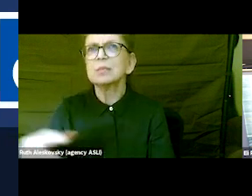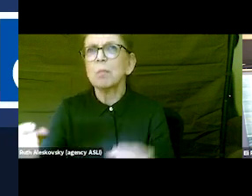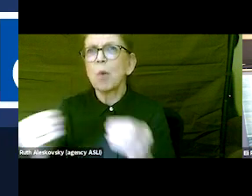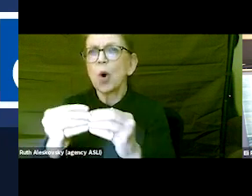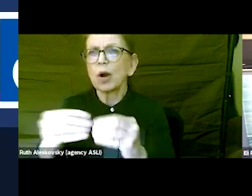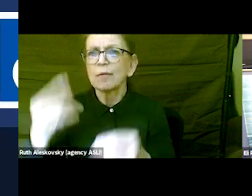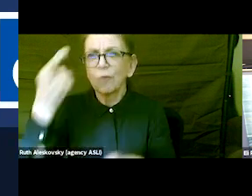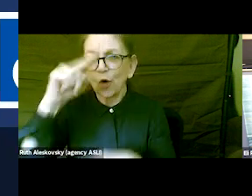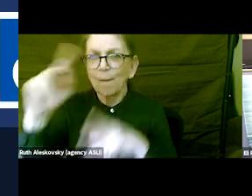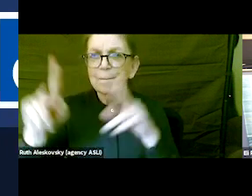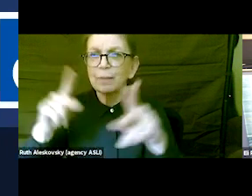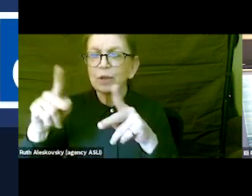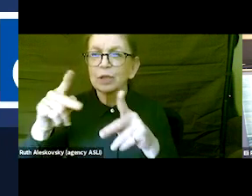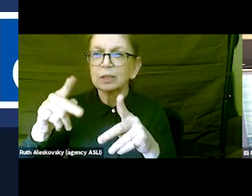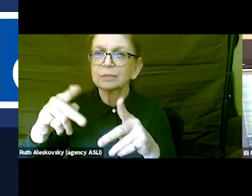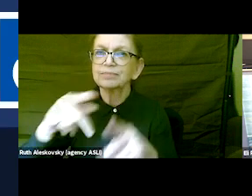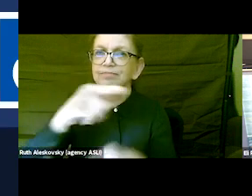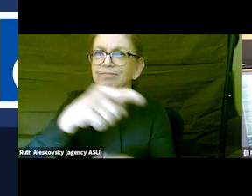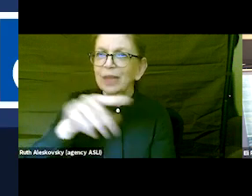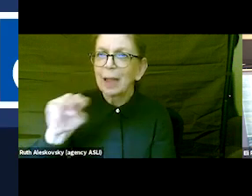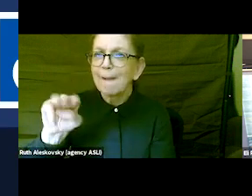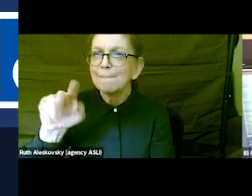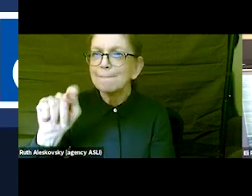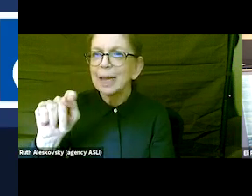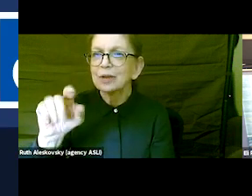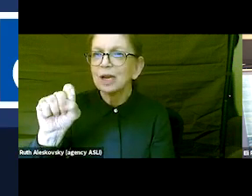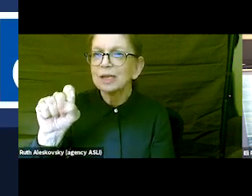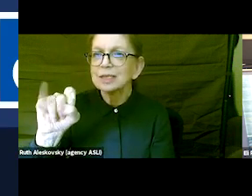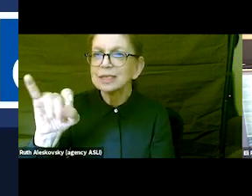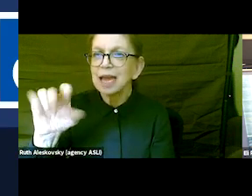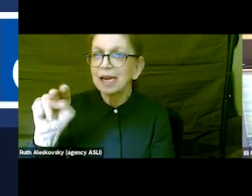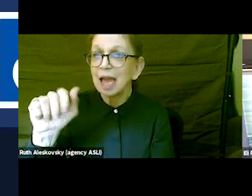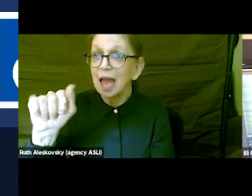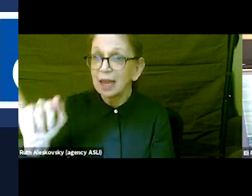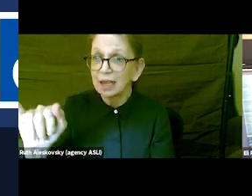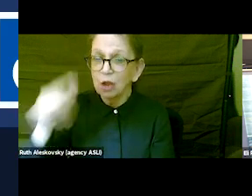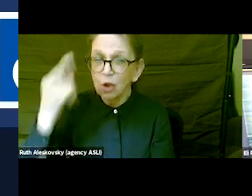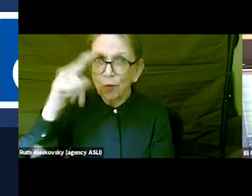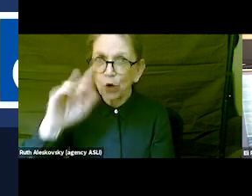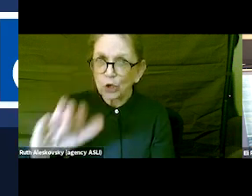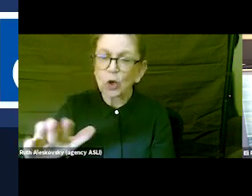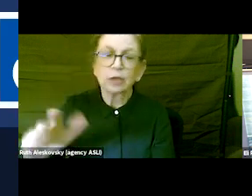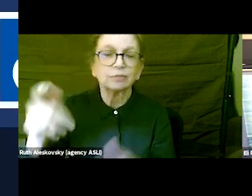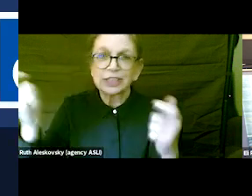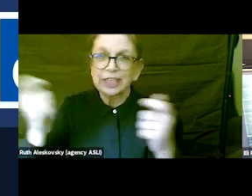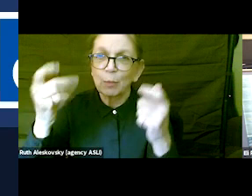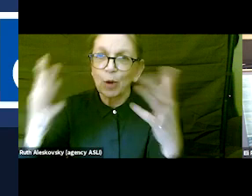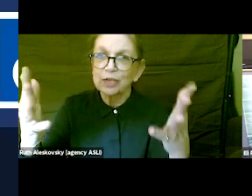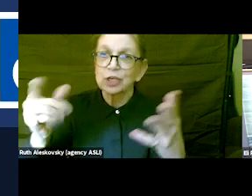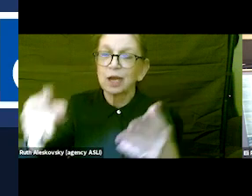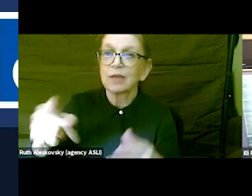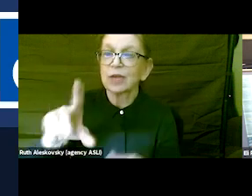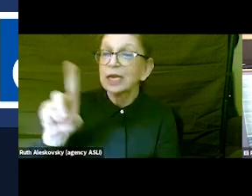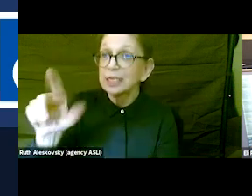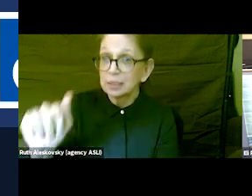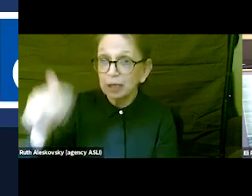Sinai, as part of your celebration of disability employment, disability awareness month. But we do, and we have